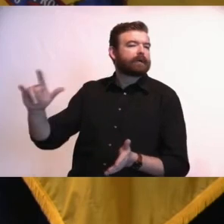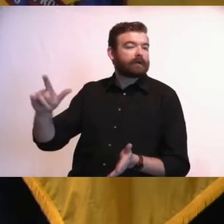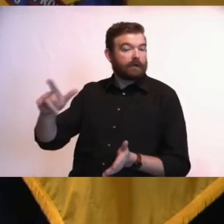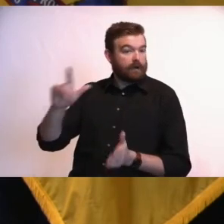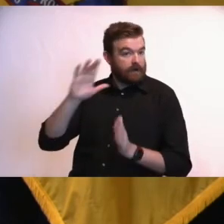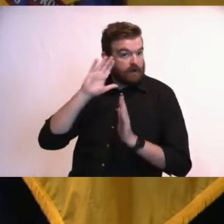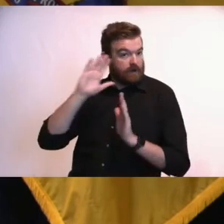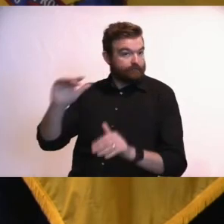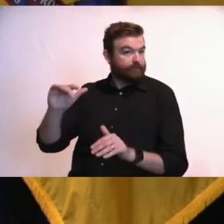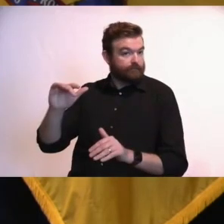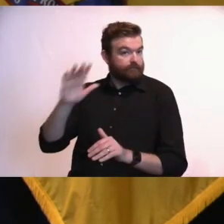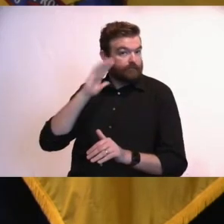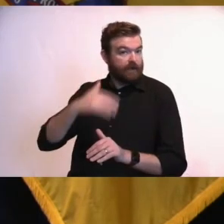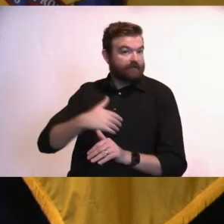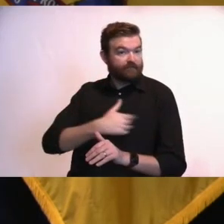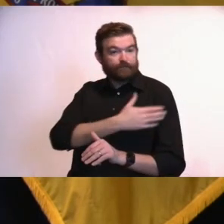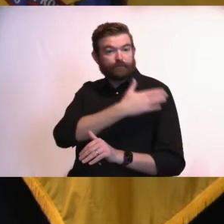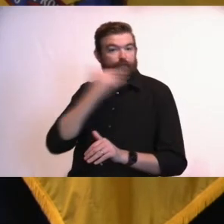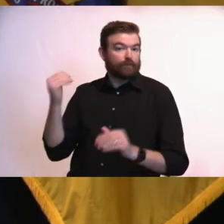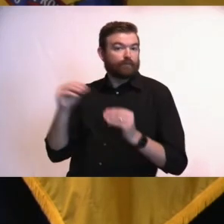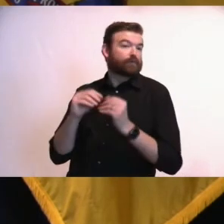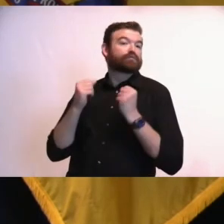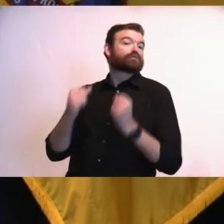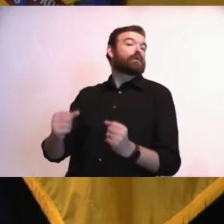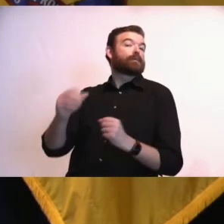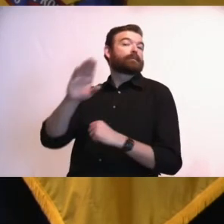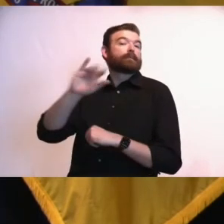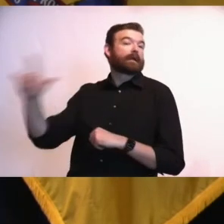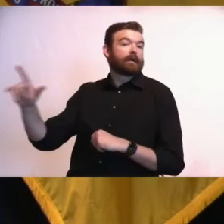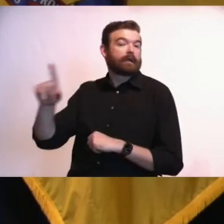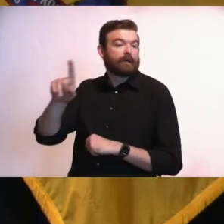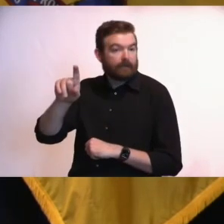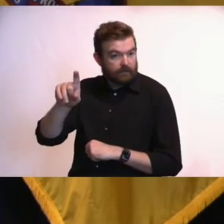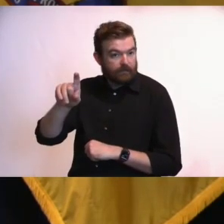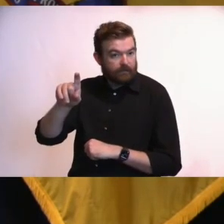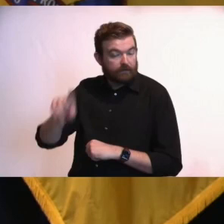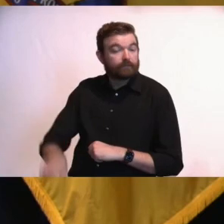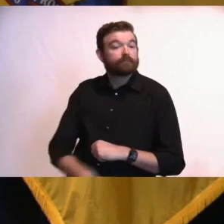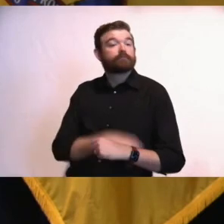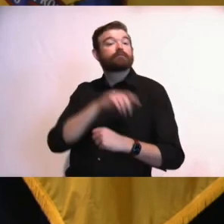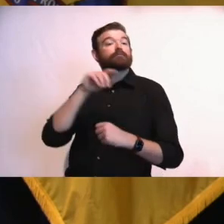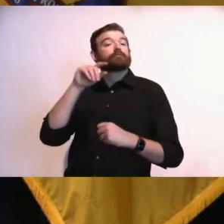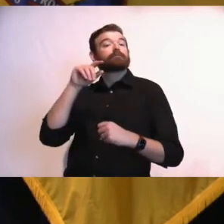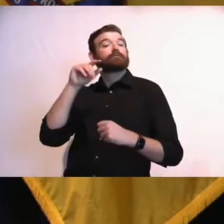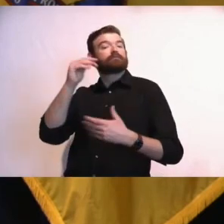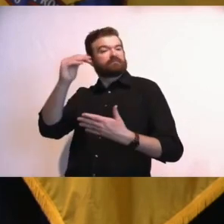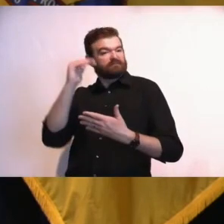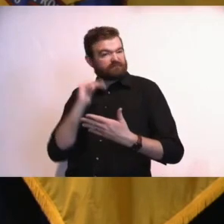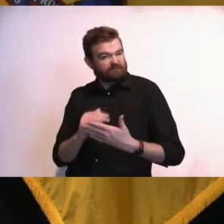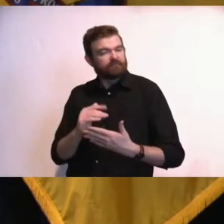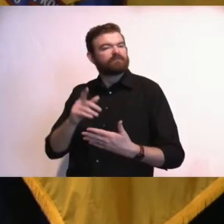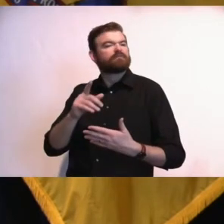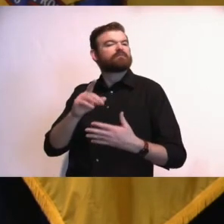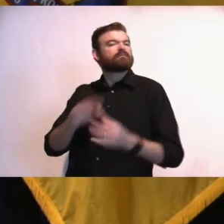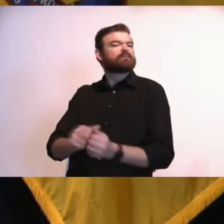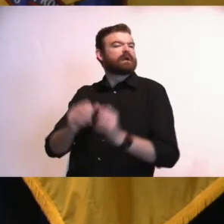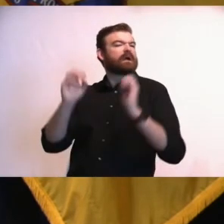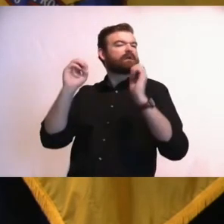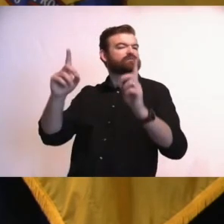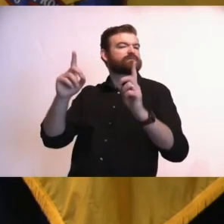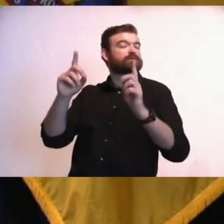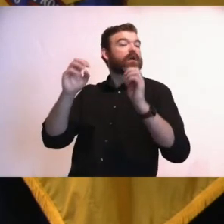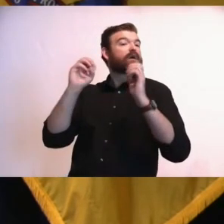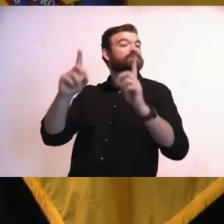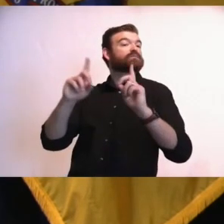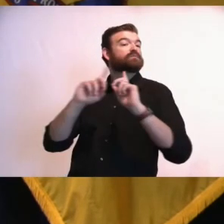the next legislative session? A couple of questions on education. Why were there no representatives from the Education Department at the Senate hearing